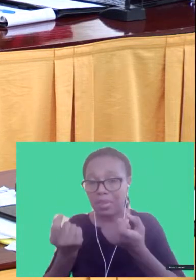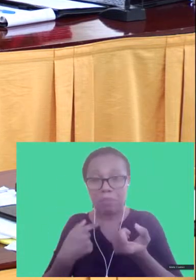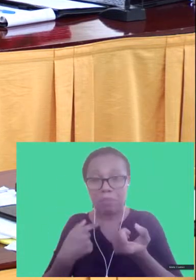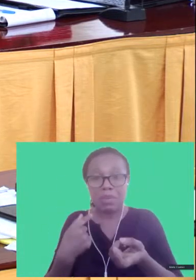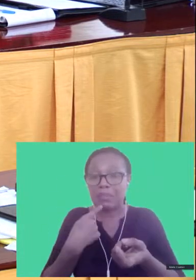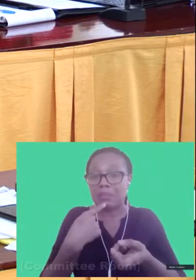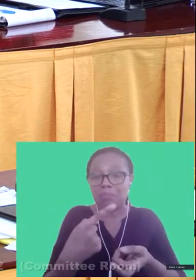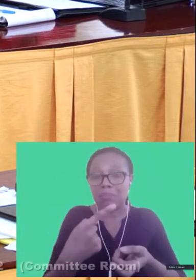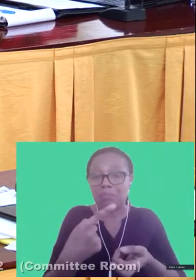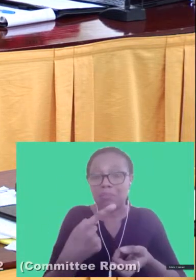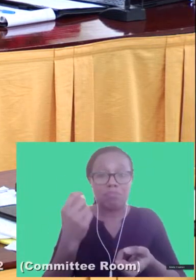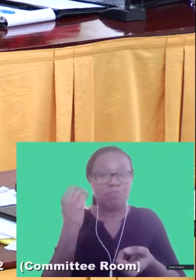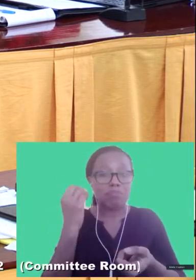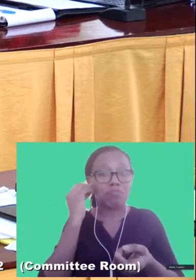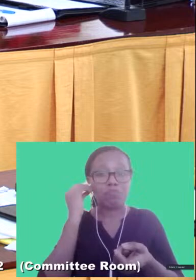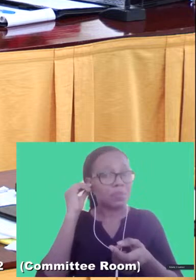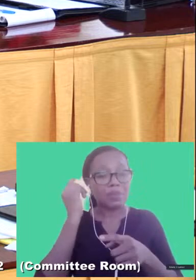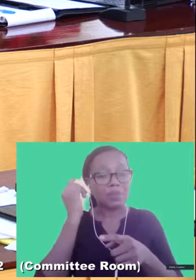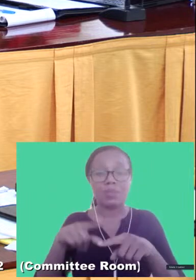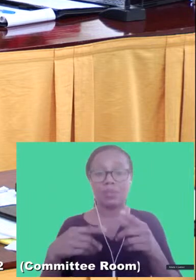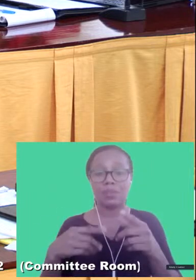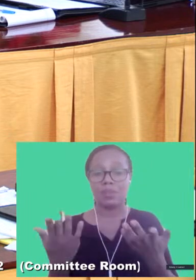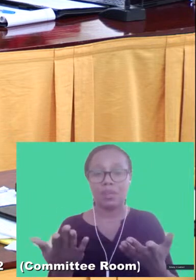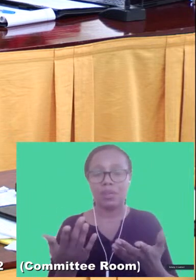at all levels and